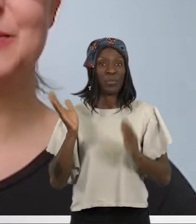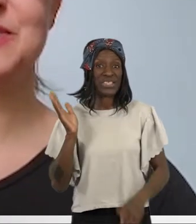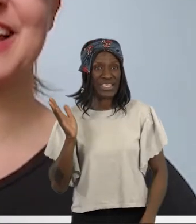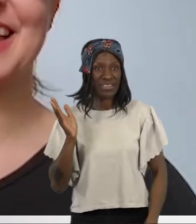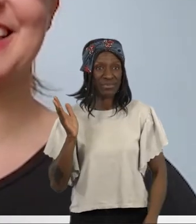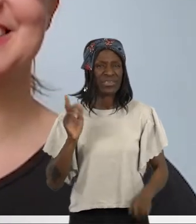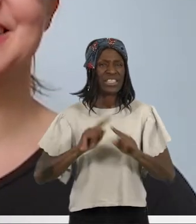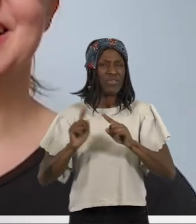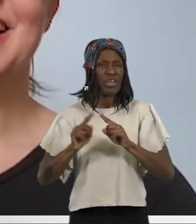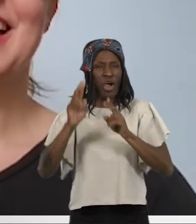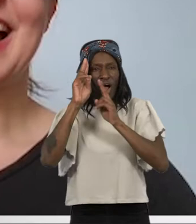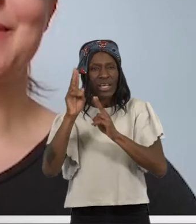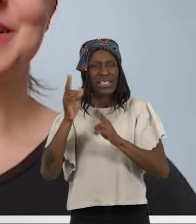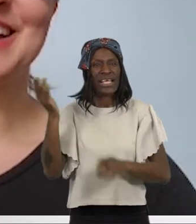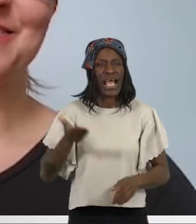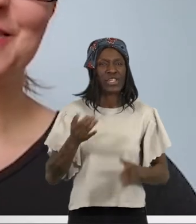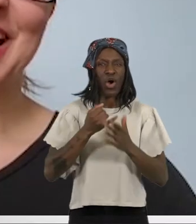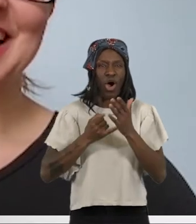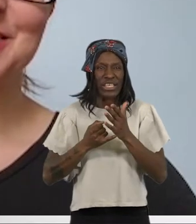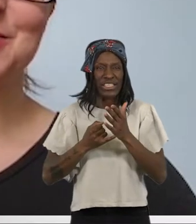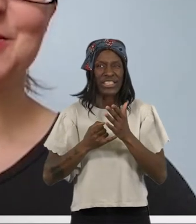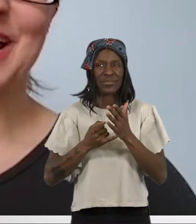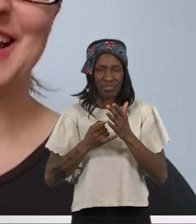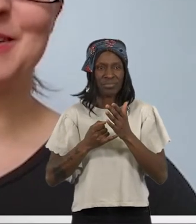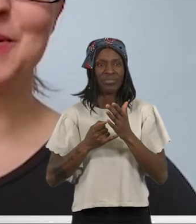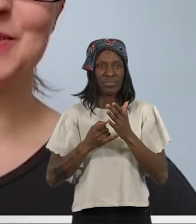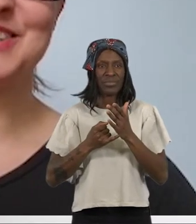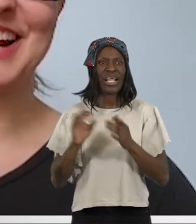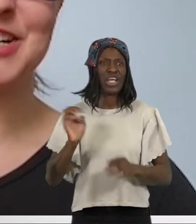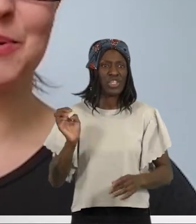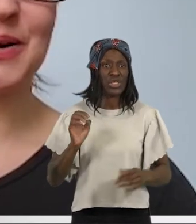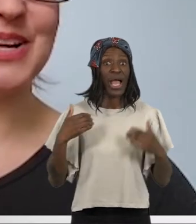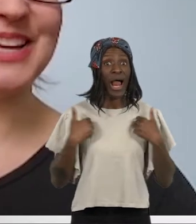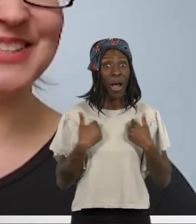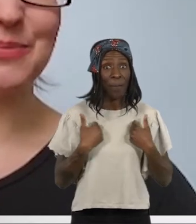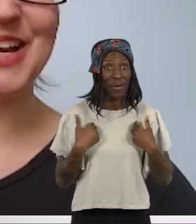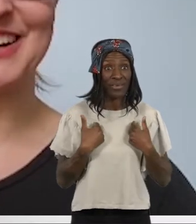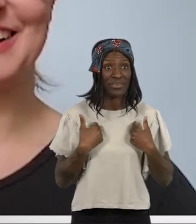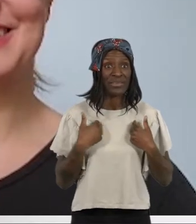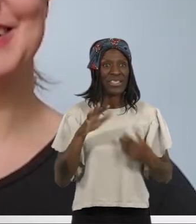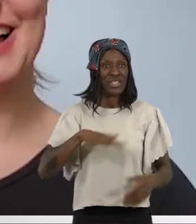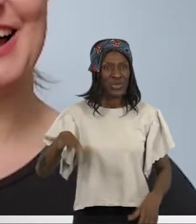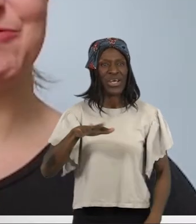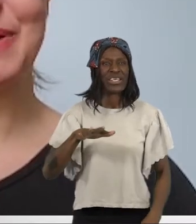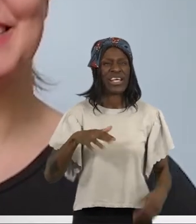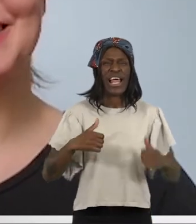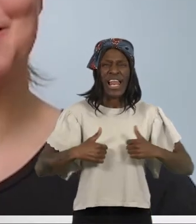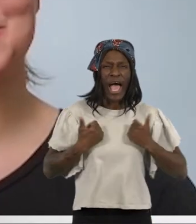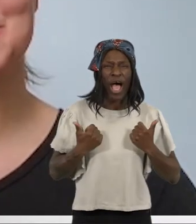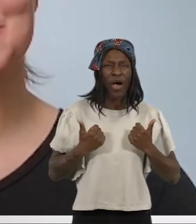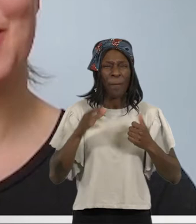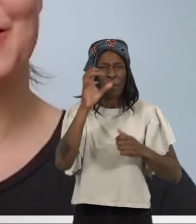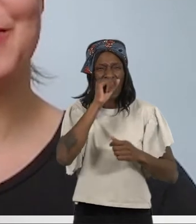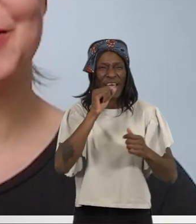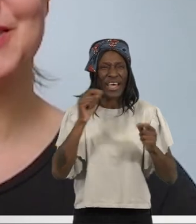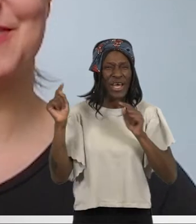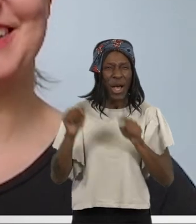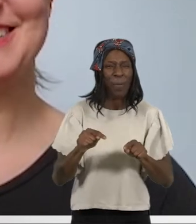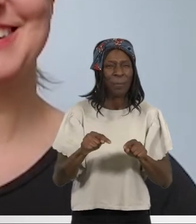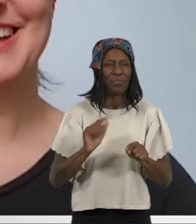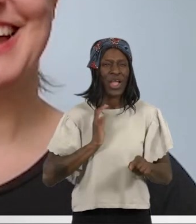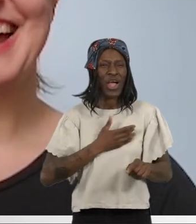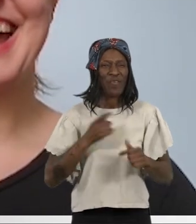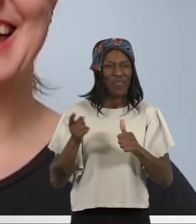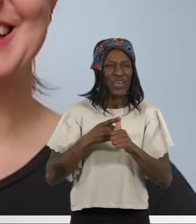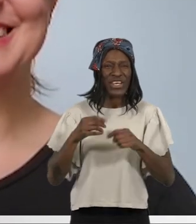Tara Luz, and Happily Ever Esther Animal Sanctuary. Yes, we had a live pig come to our first